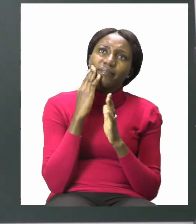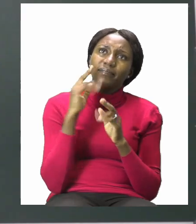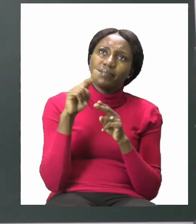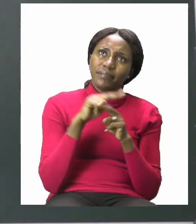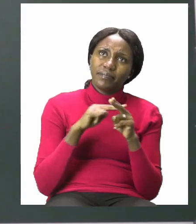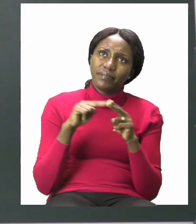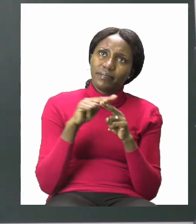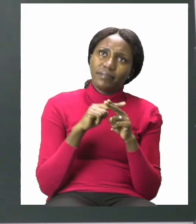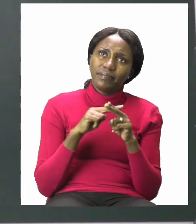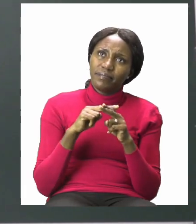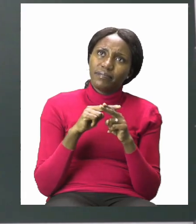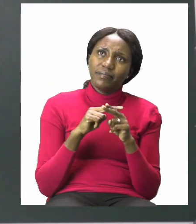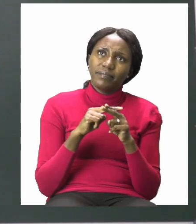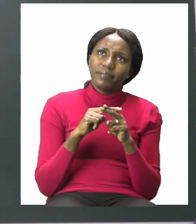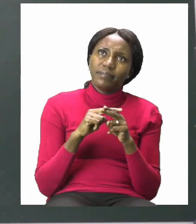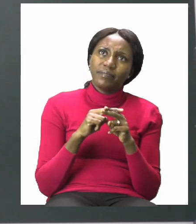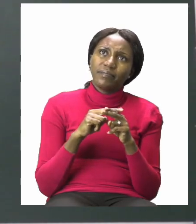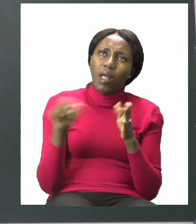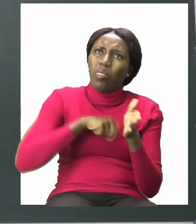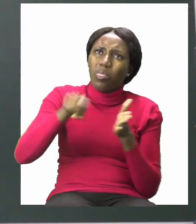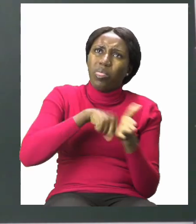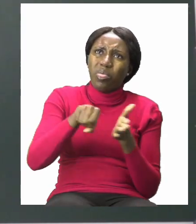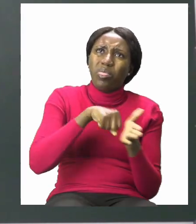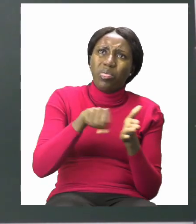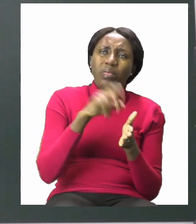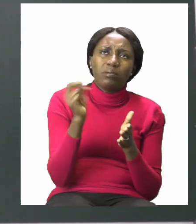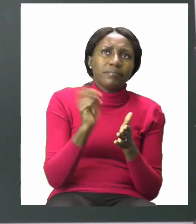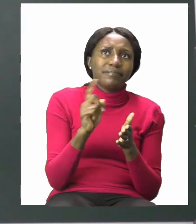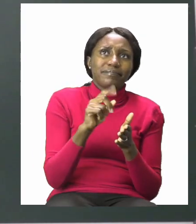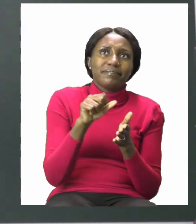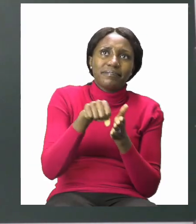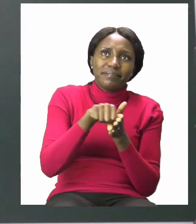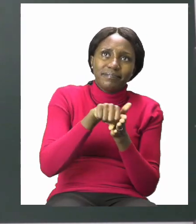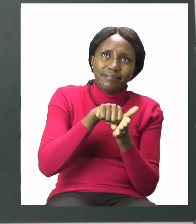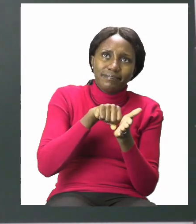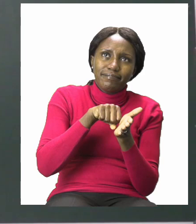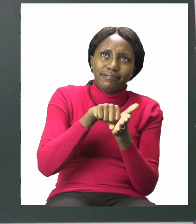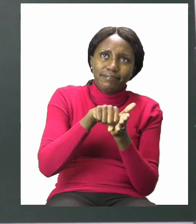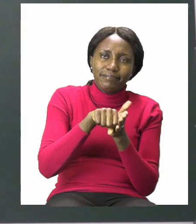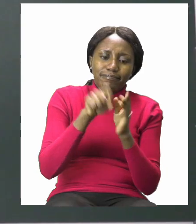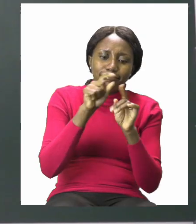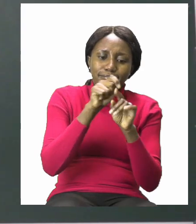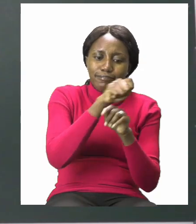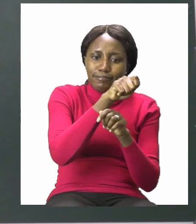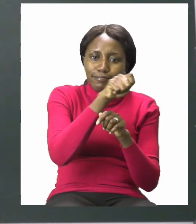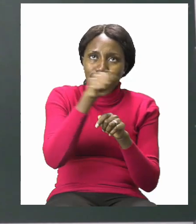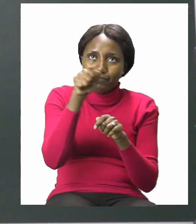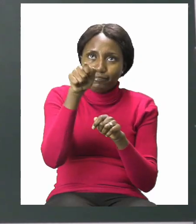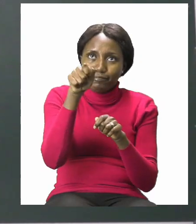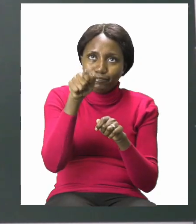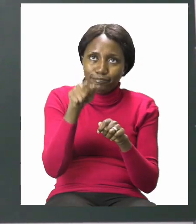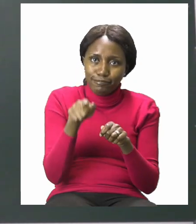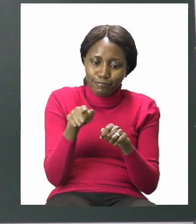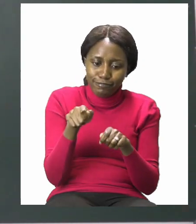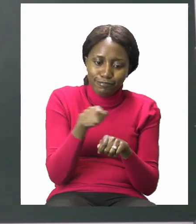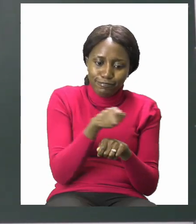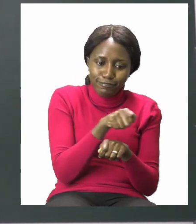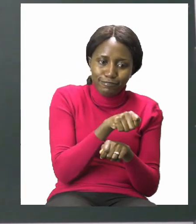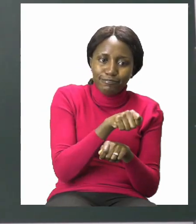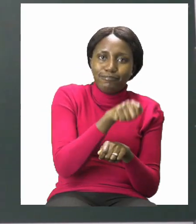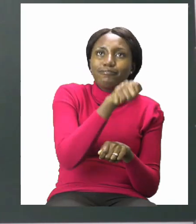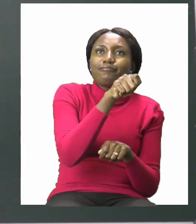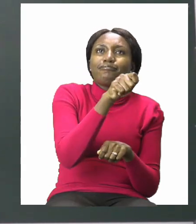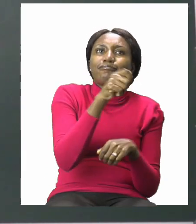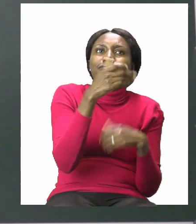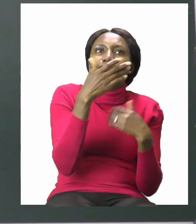it gently, making sure that all the corners have glue. When you are